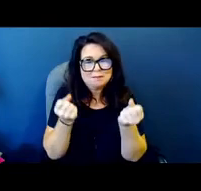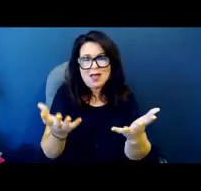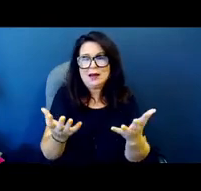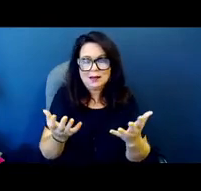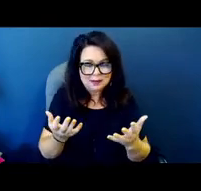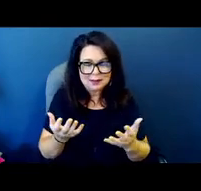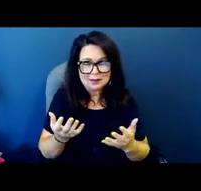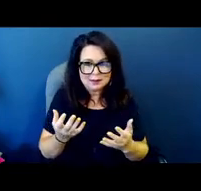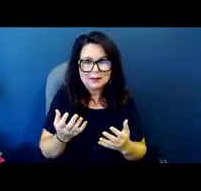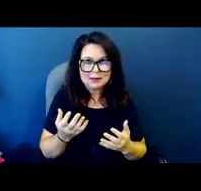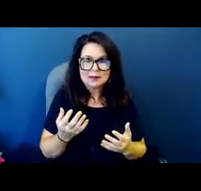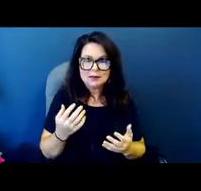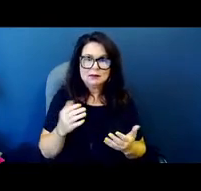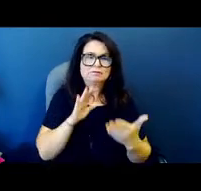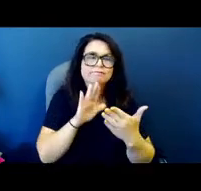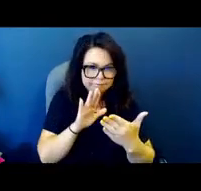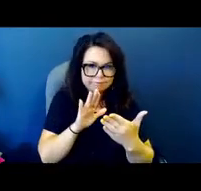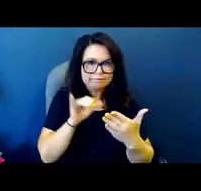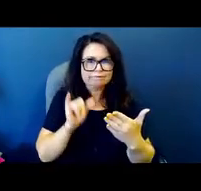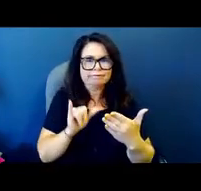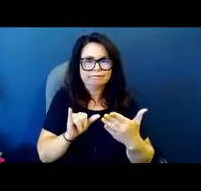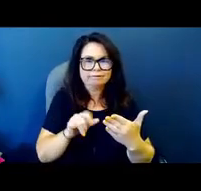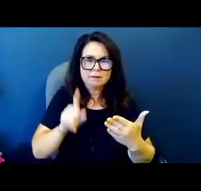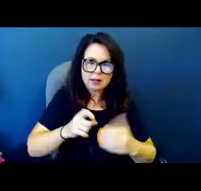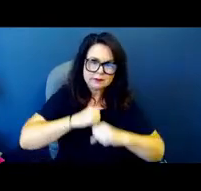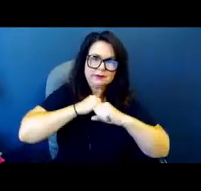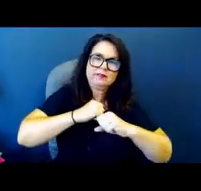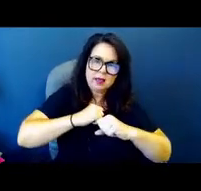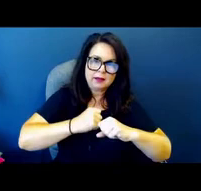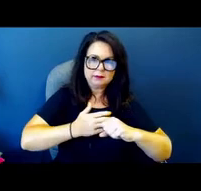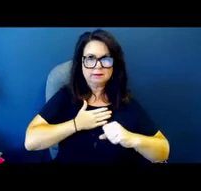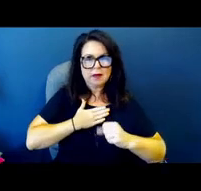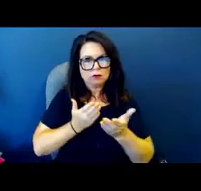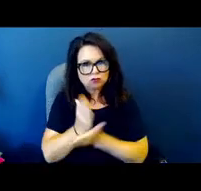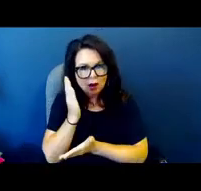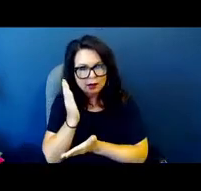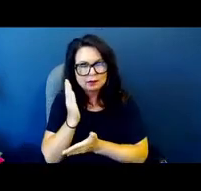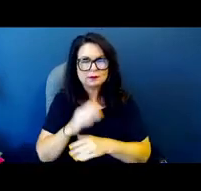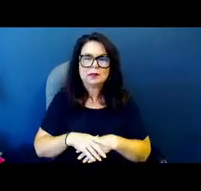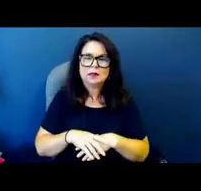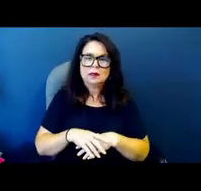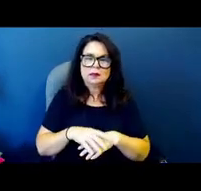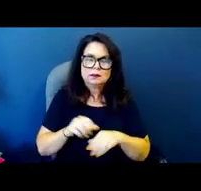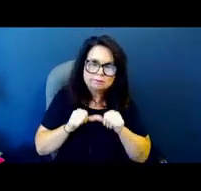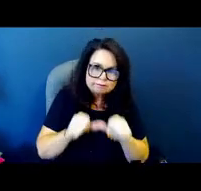to defend the rights that are actually enshrined in that